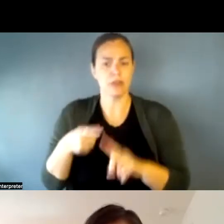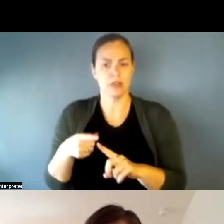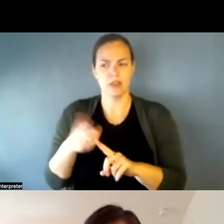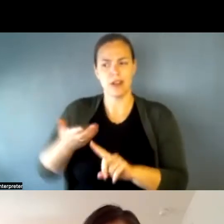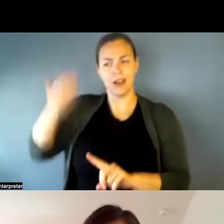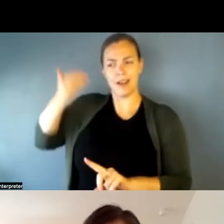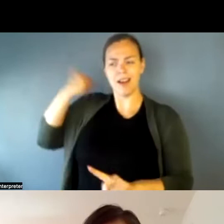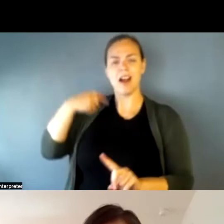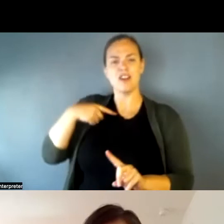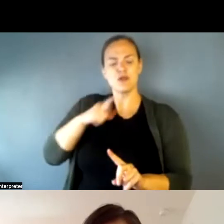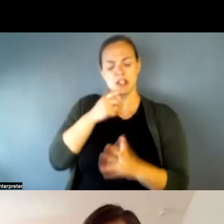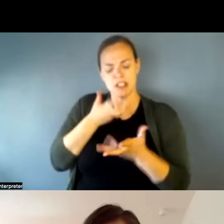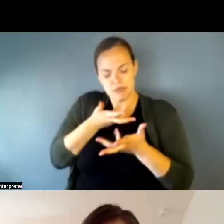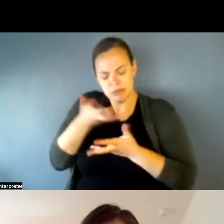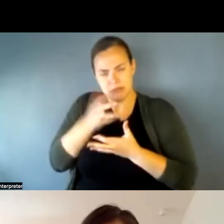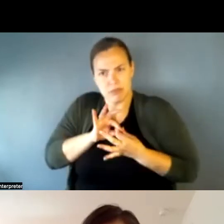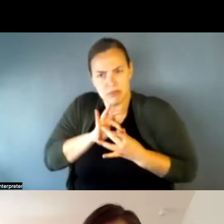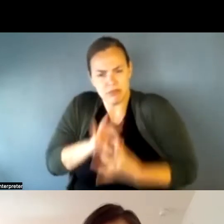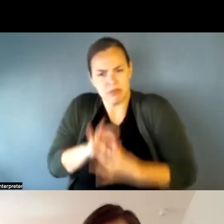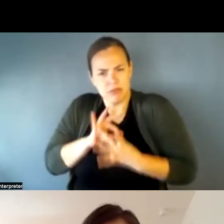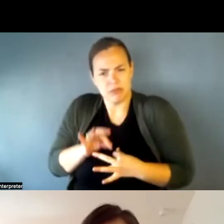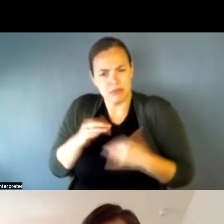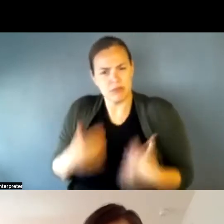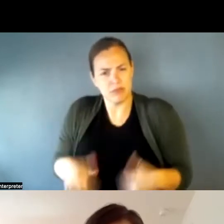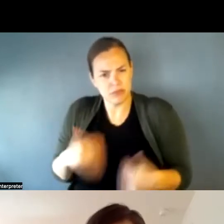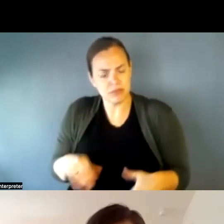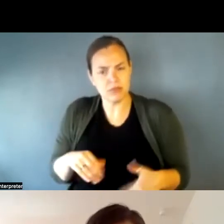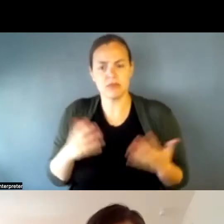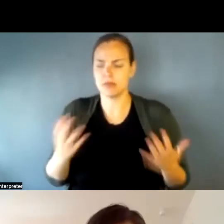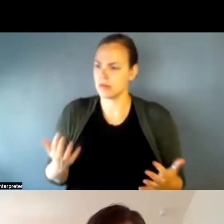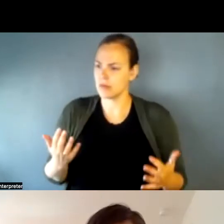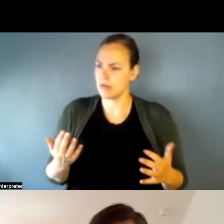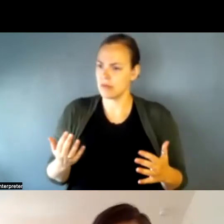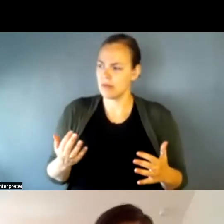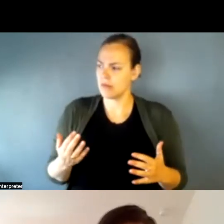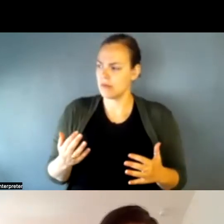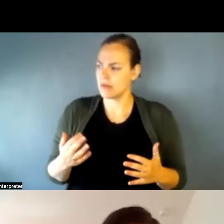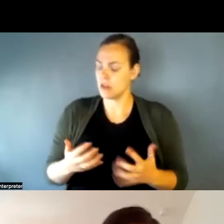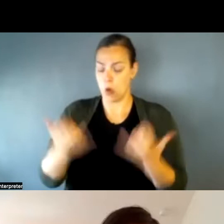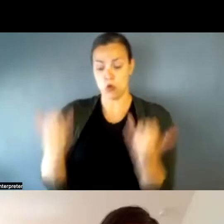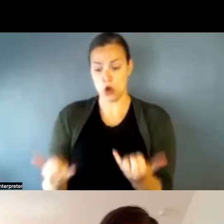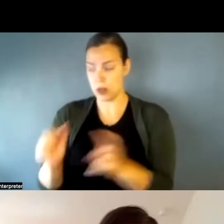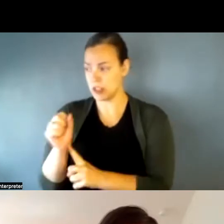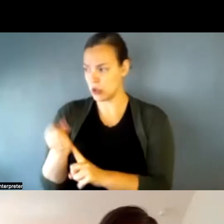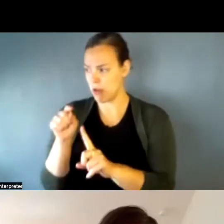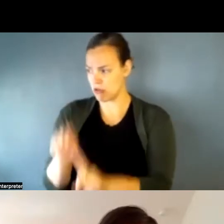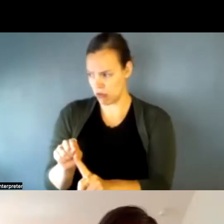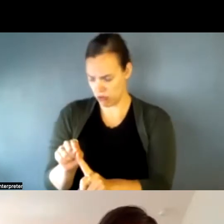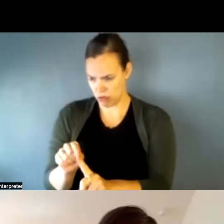more intimate. And I guess, you know, how is it that we can actually rethink where we are now,